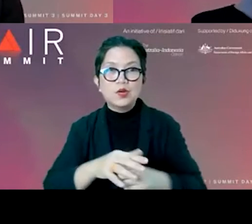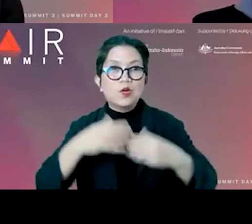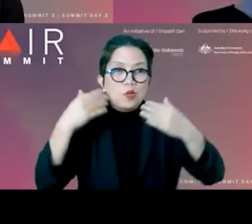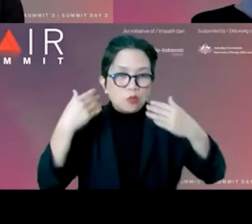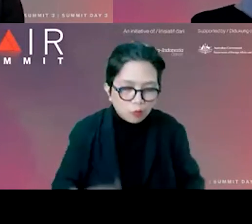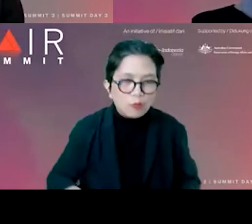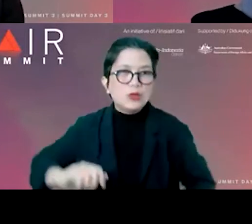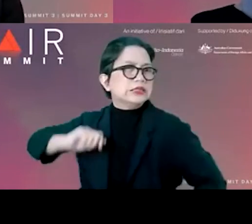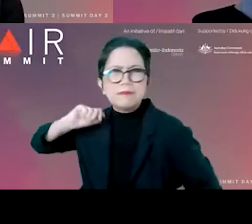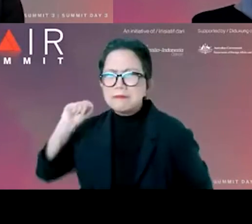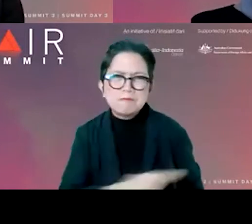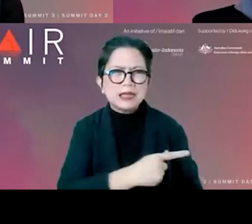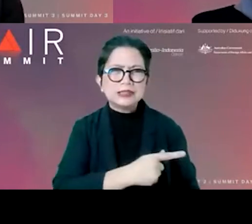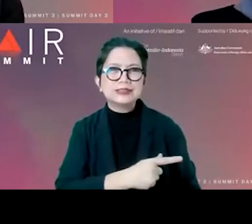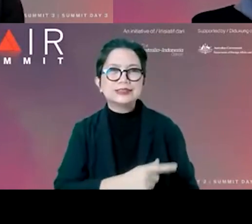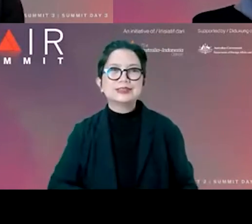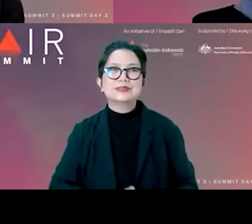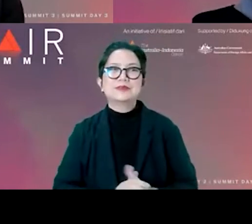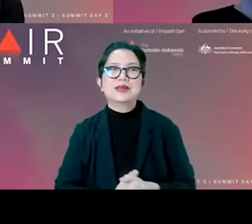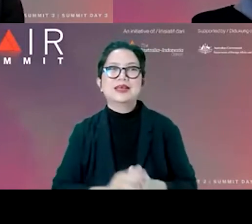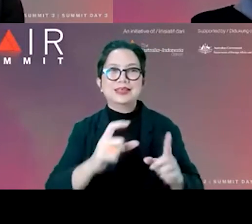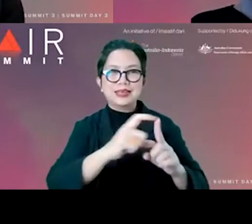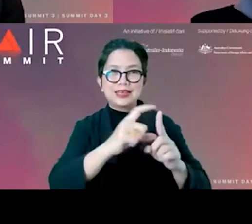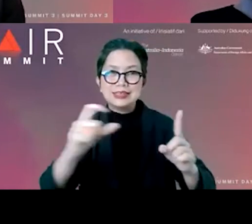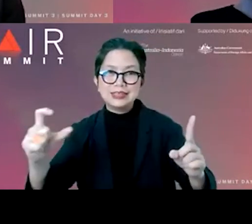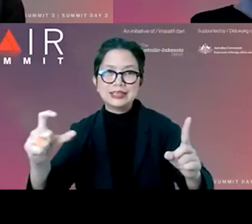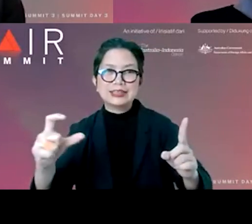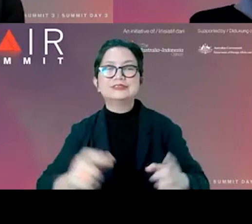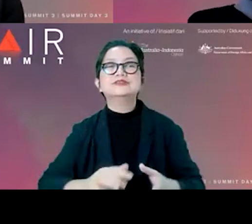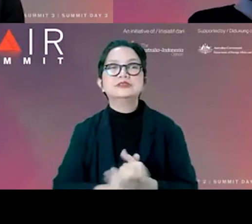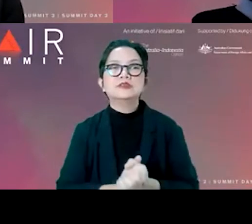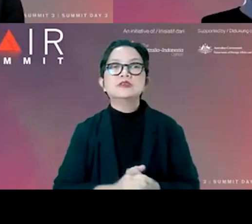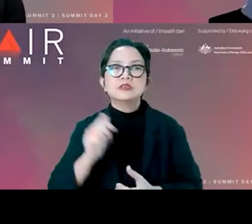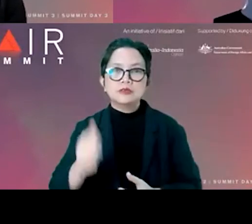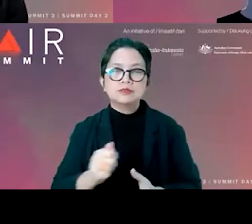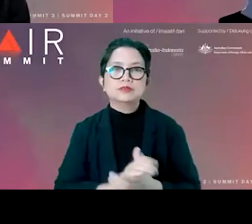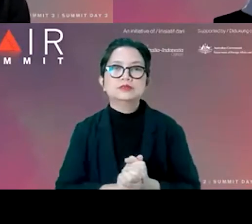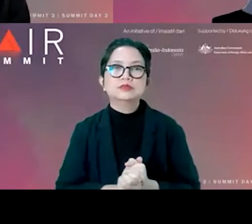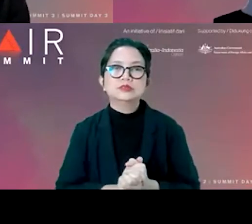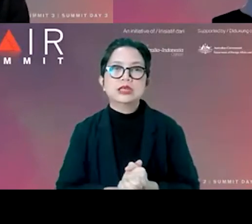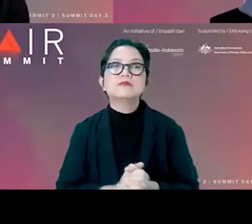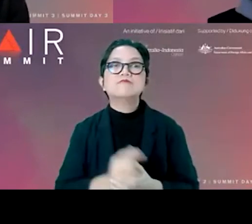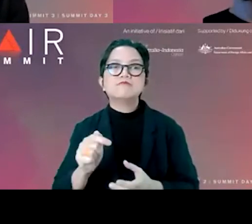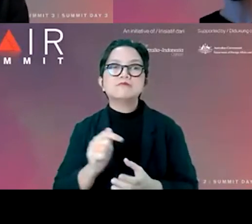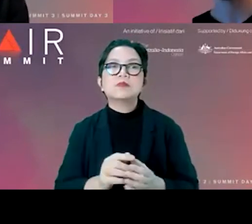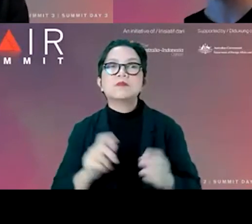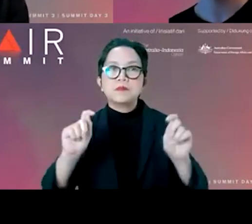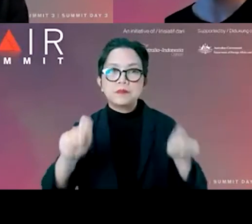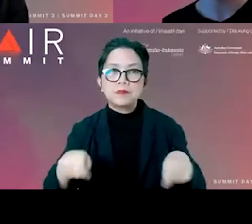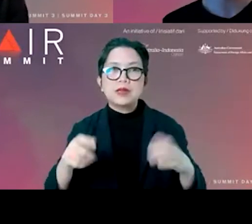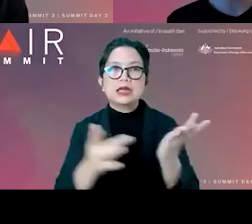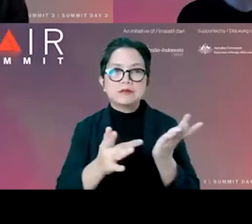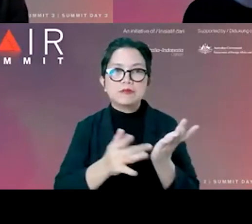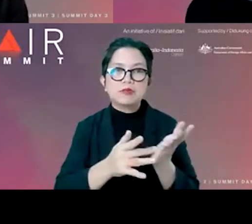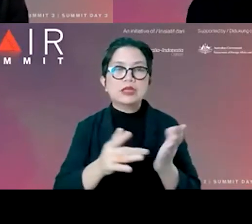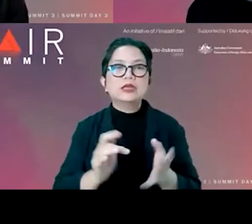an organization come together and quickly accelerate, banking and others, how their customers, online retailing. And